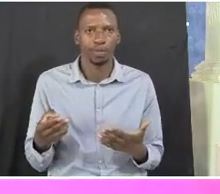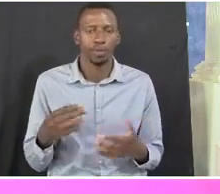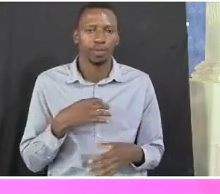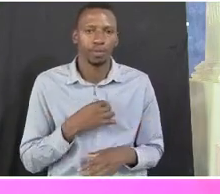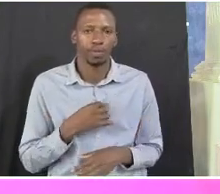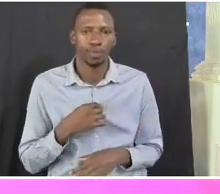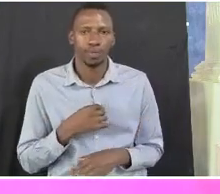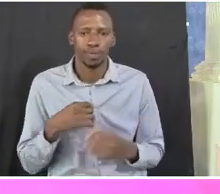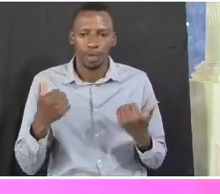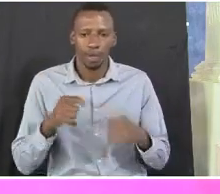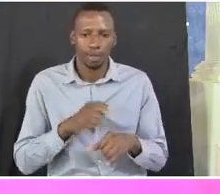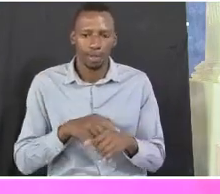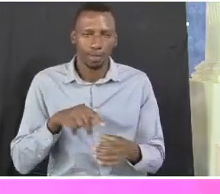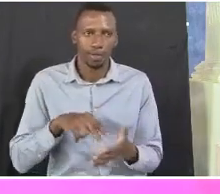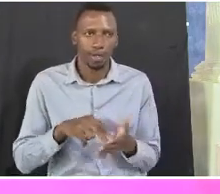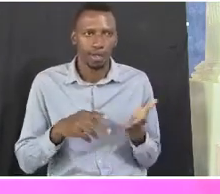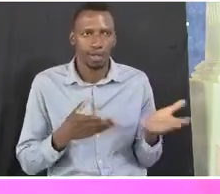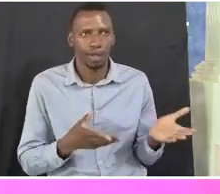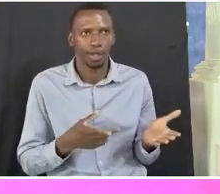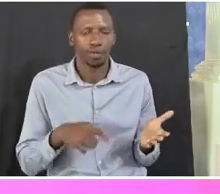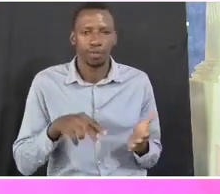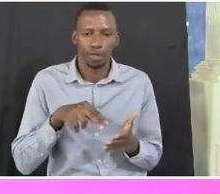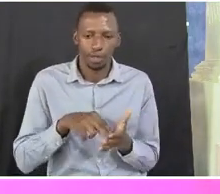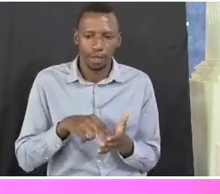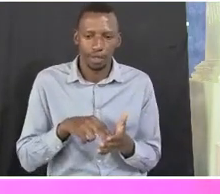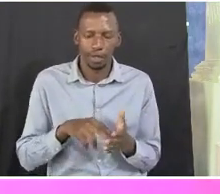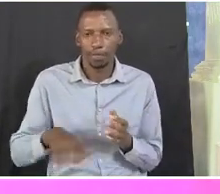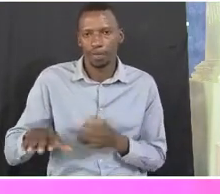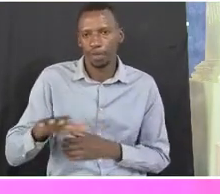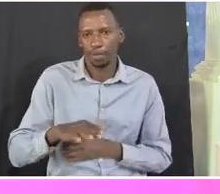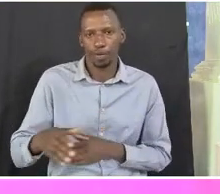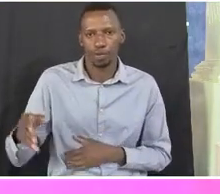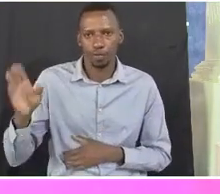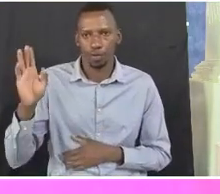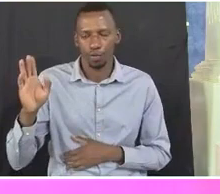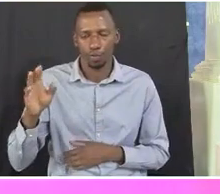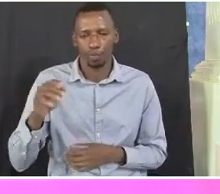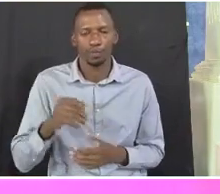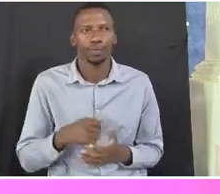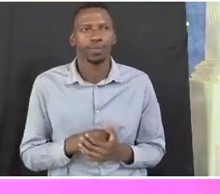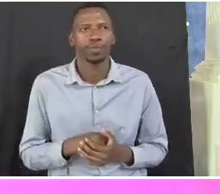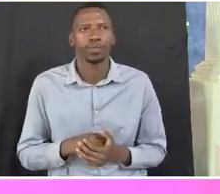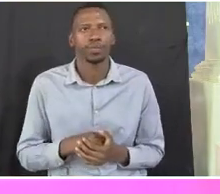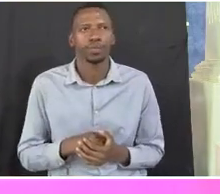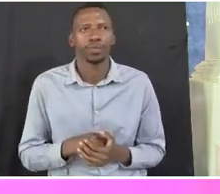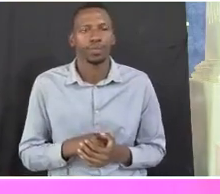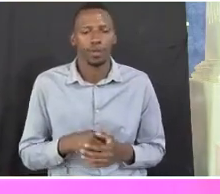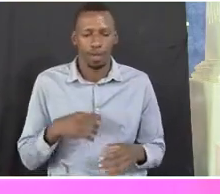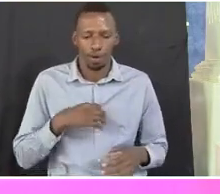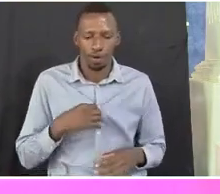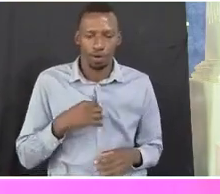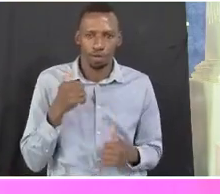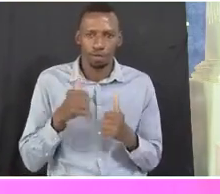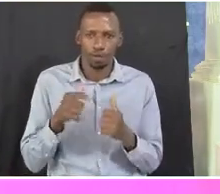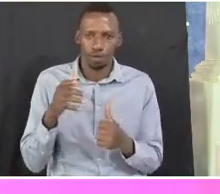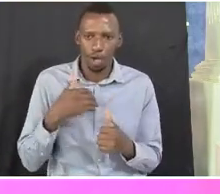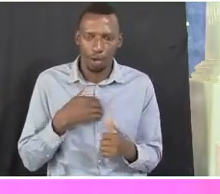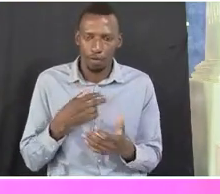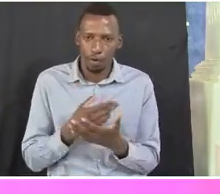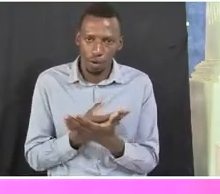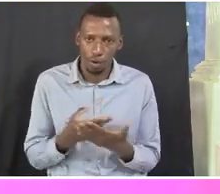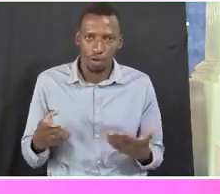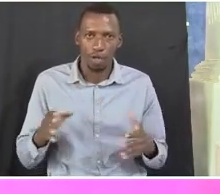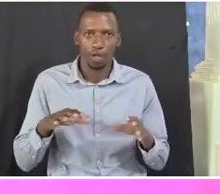Anytime we stand here, we are standing in the presence of God. The garments I'm putting on, are they holy